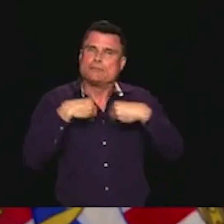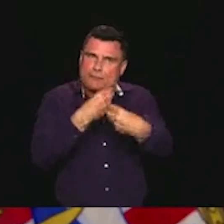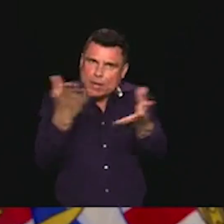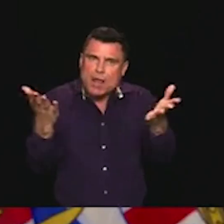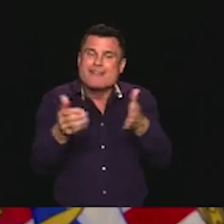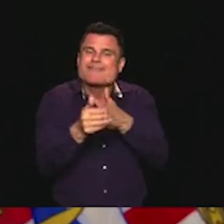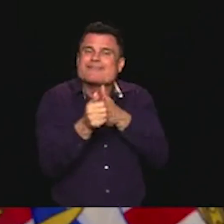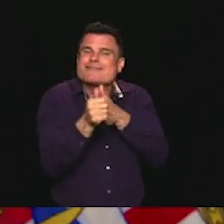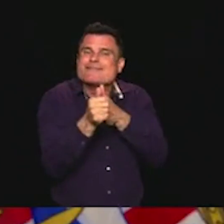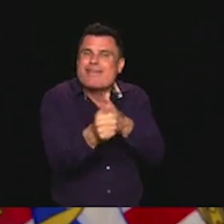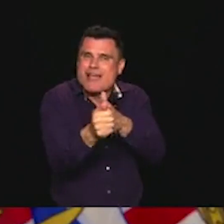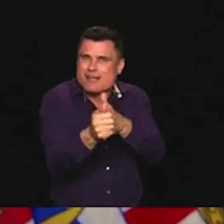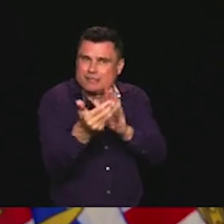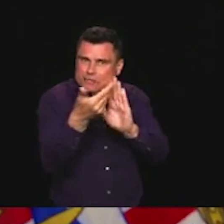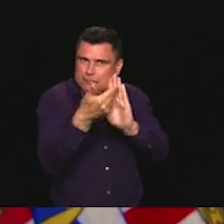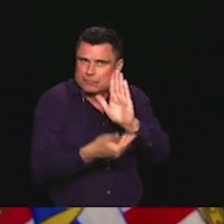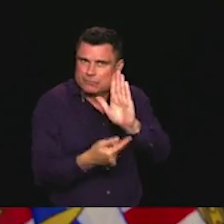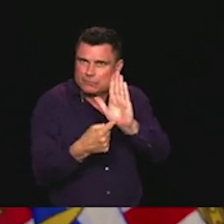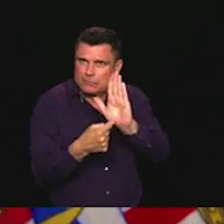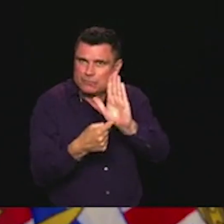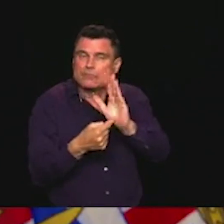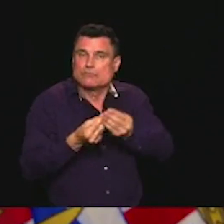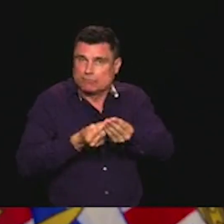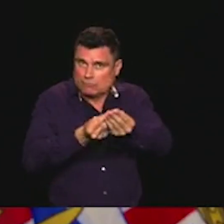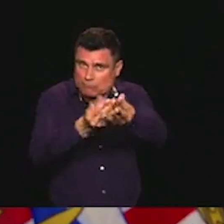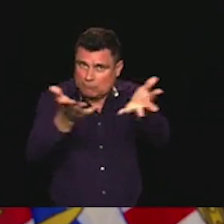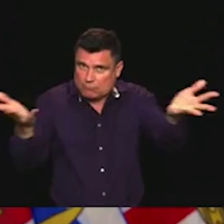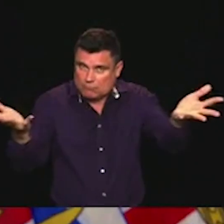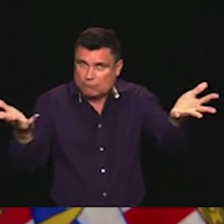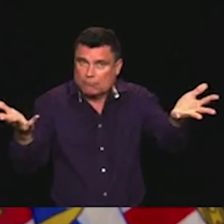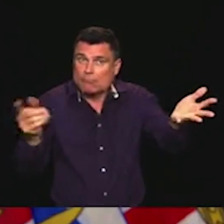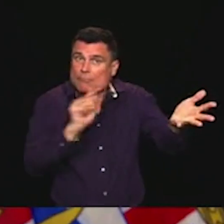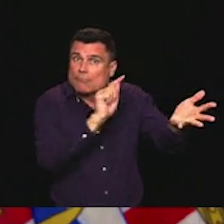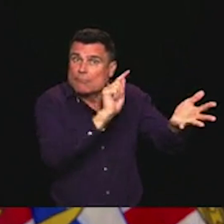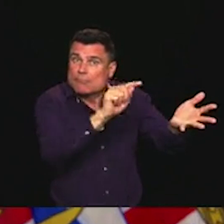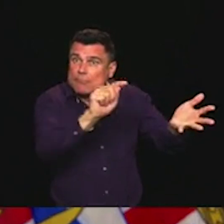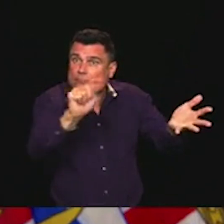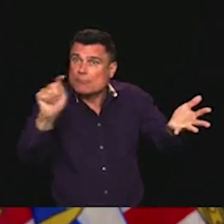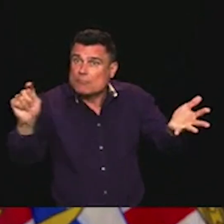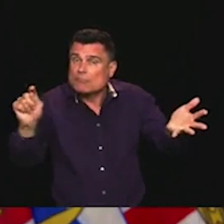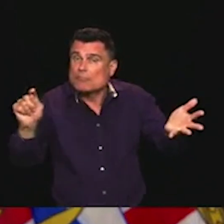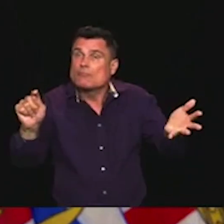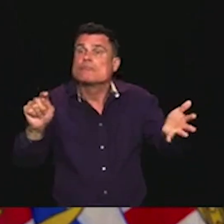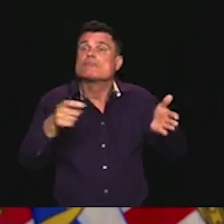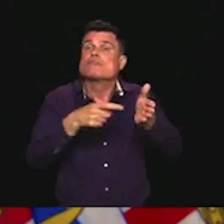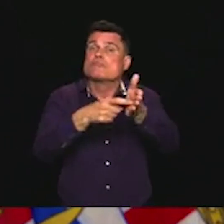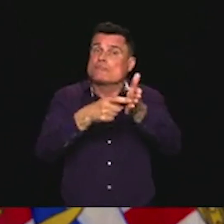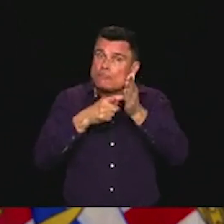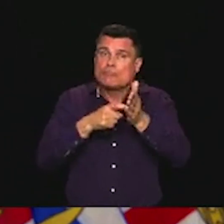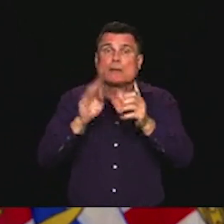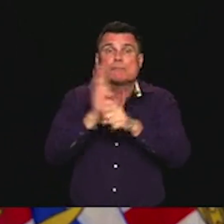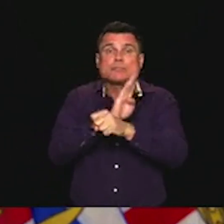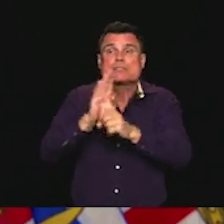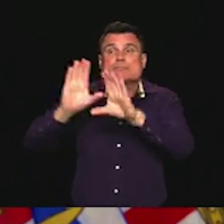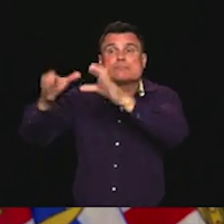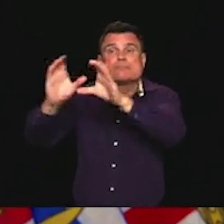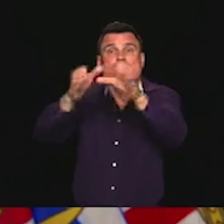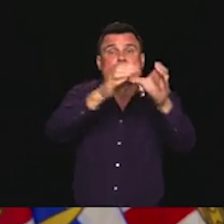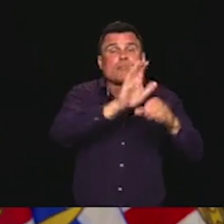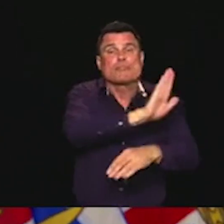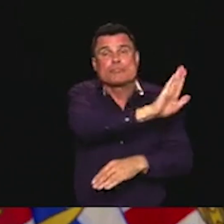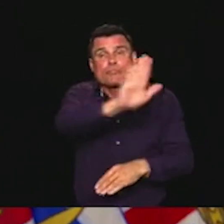There's an order in place that requires businesses, all businesses, to post their plans publicly. And that's where the accountability is. It's